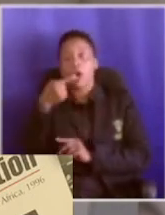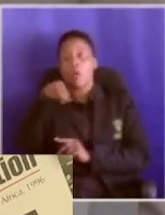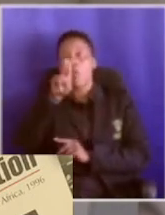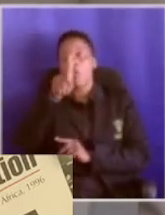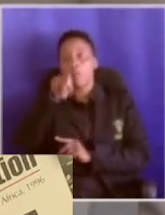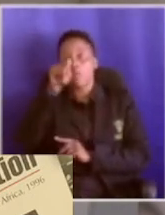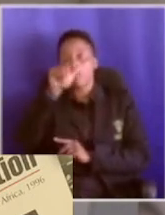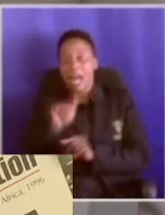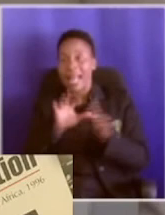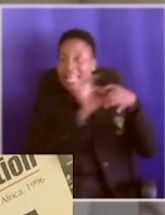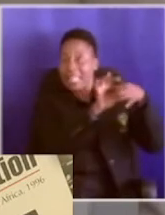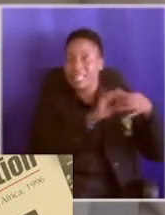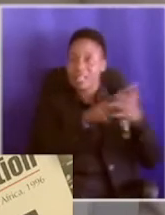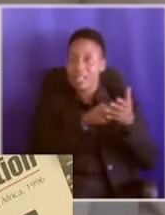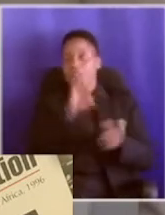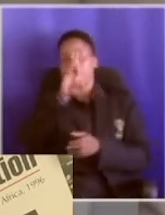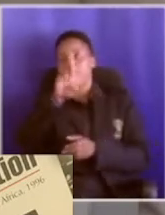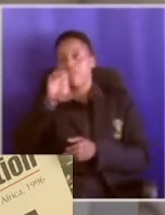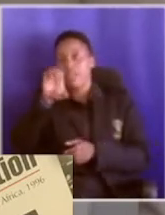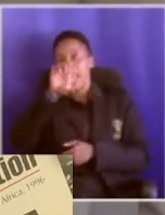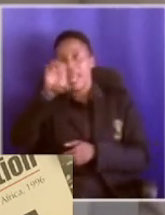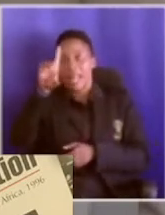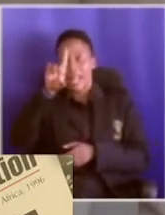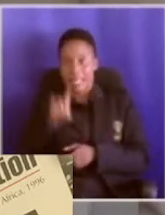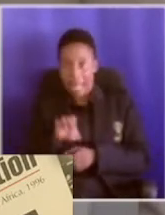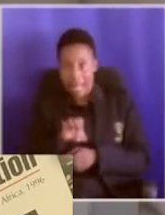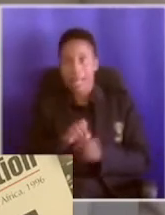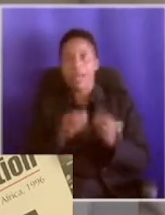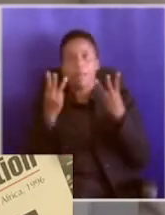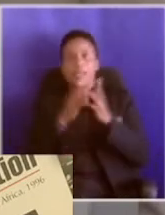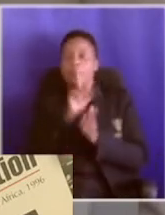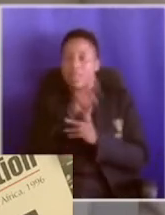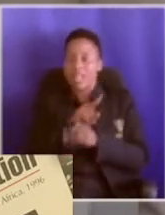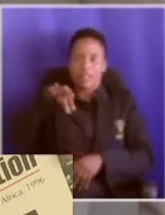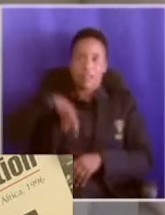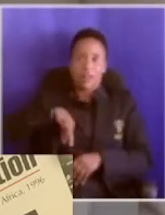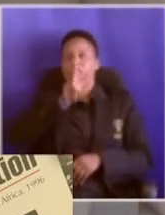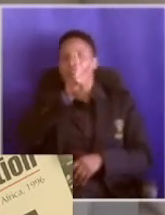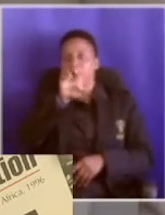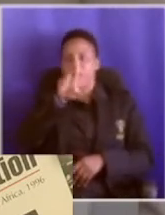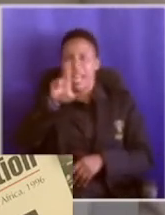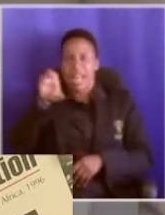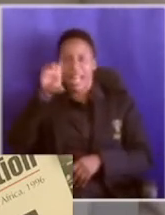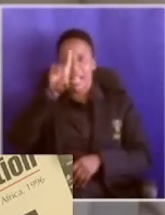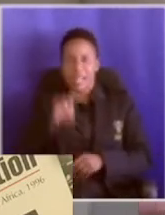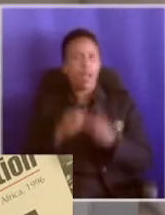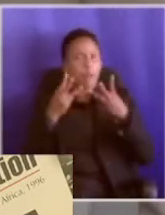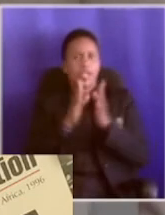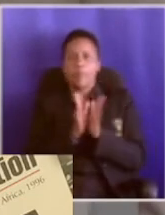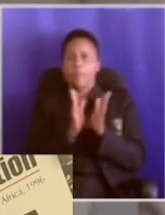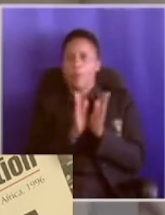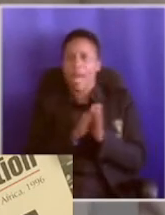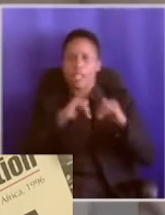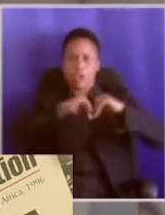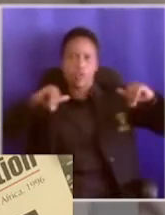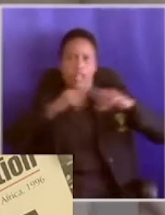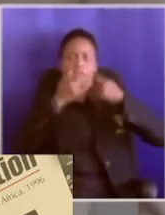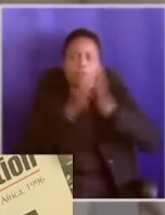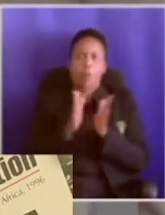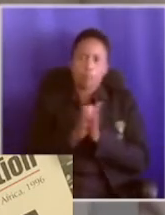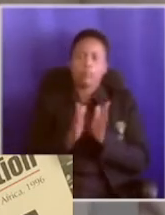Vrede Dairy project, where for 9 years the beneficiaries were excluded from the project. There was massive